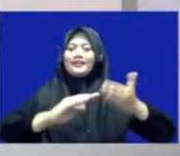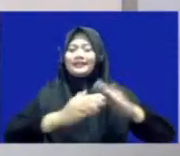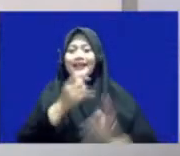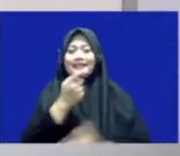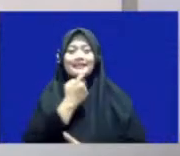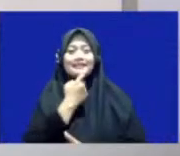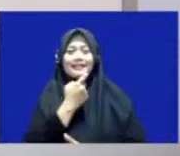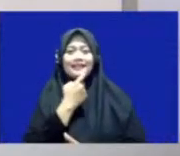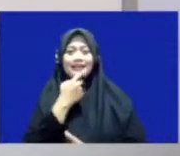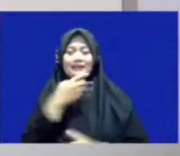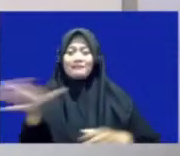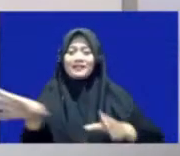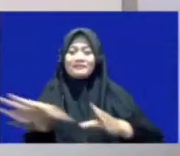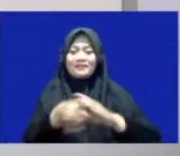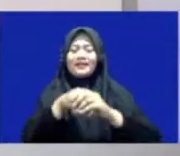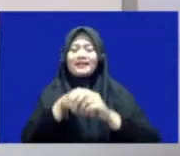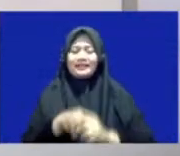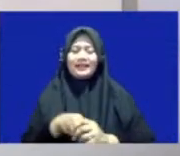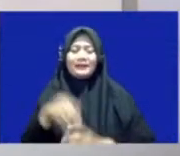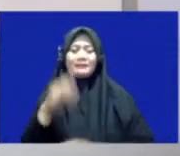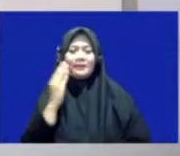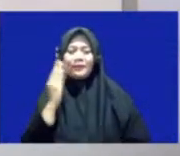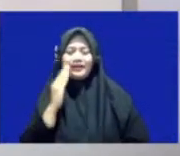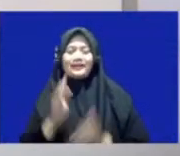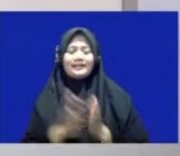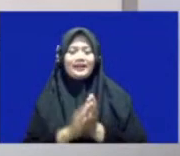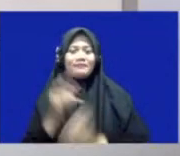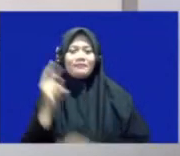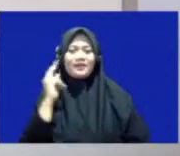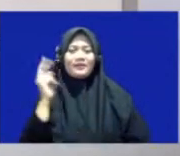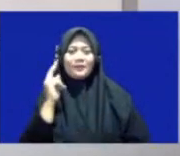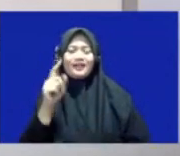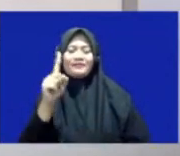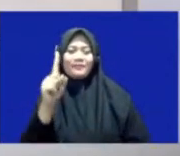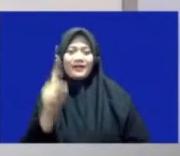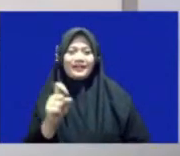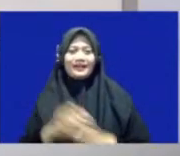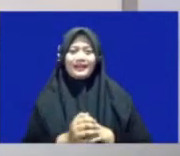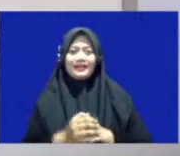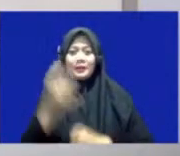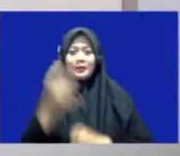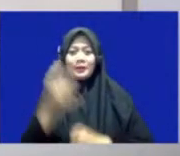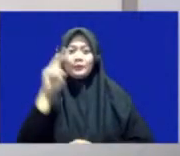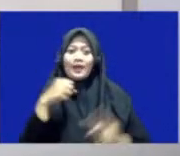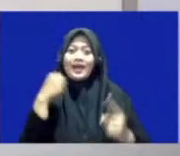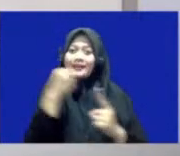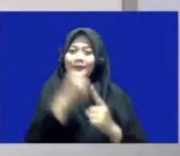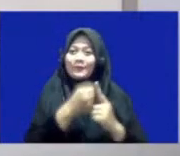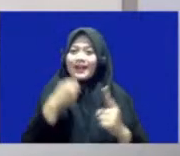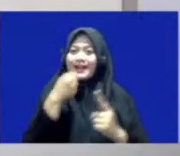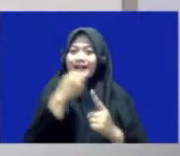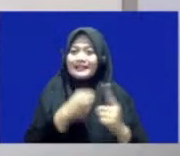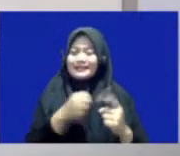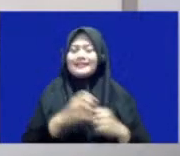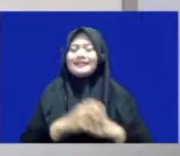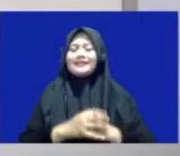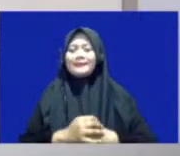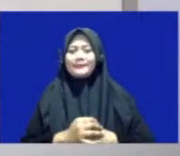for multi-hazard disaster management advocacy in the context of the COVID-19